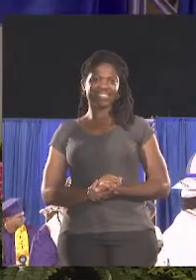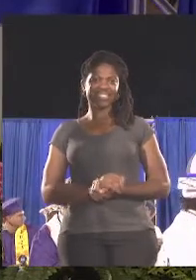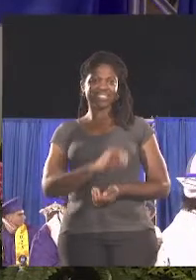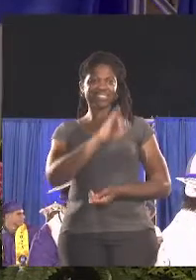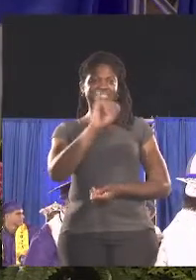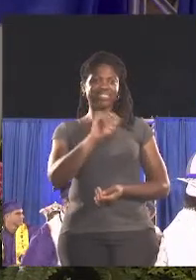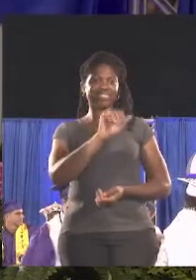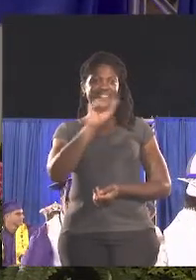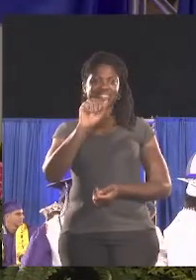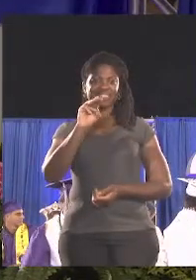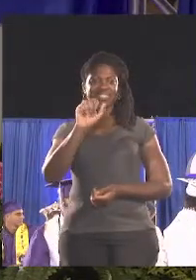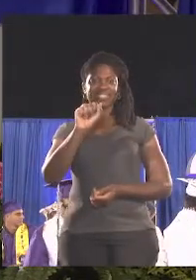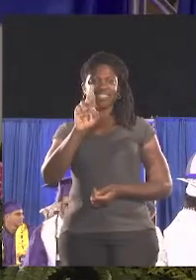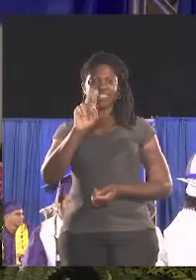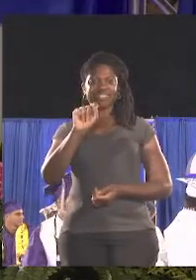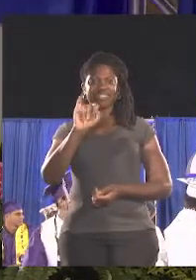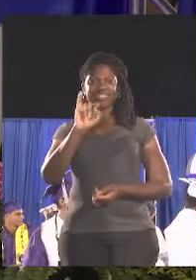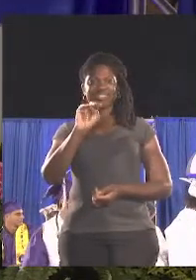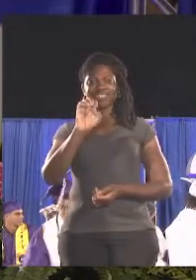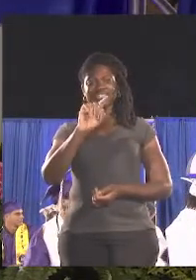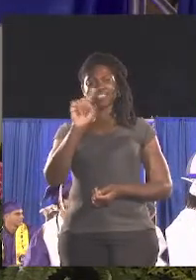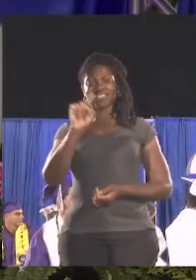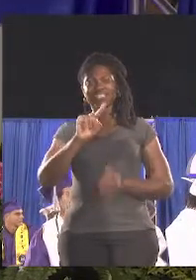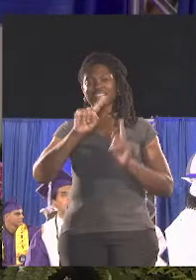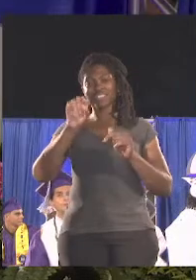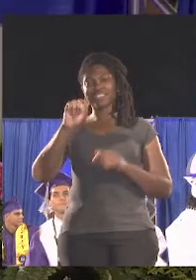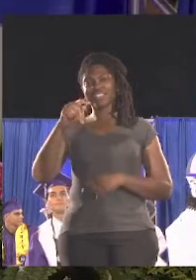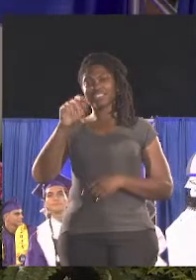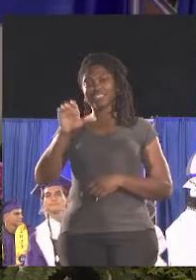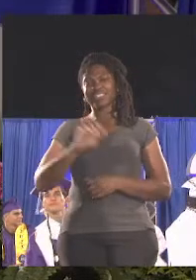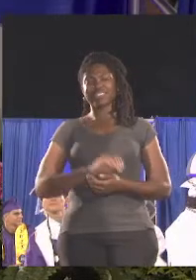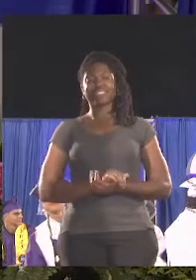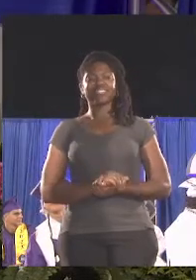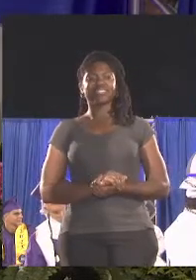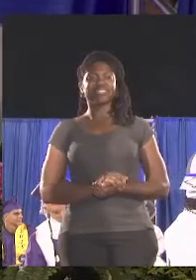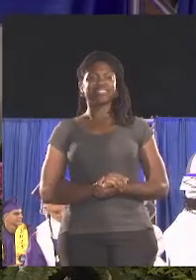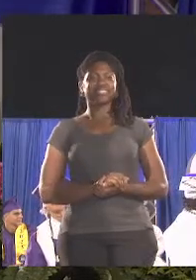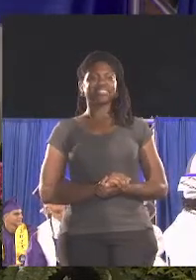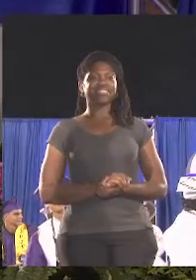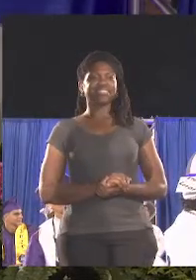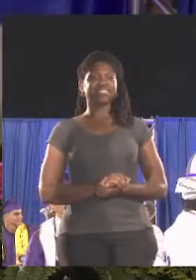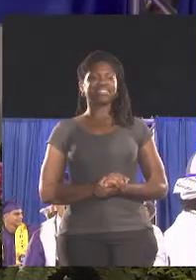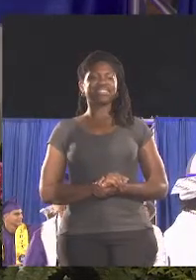Joel A. Martinez Vasquez, St. Philip's College.